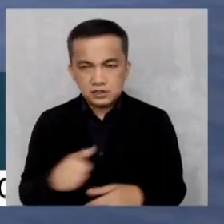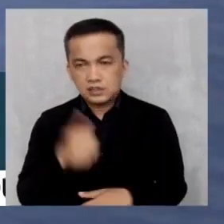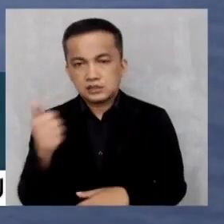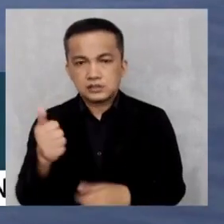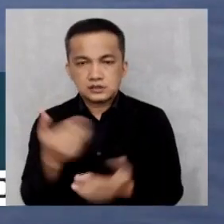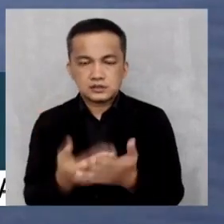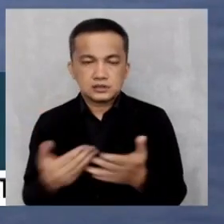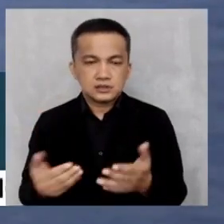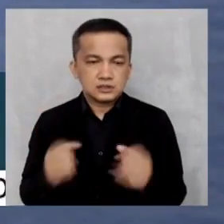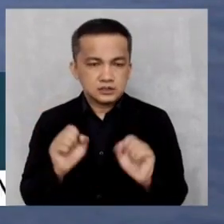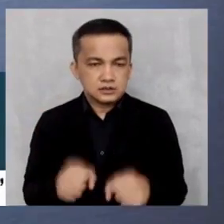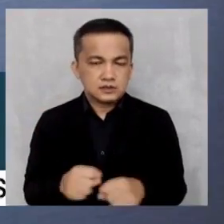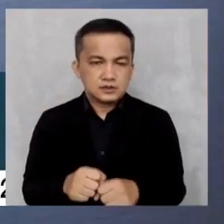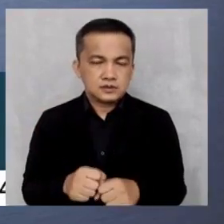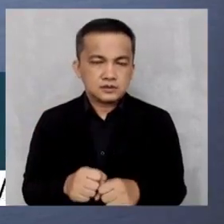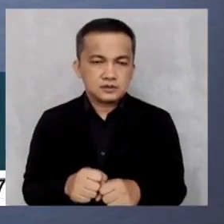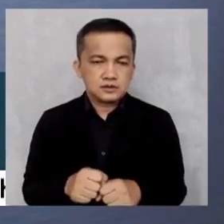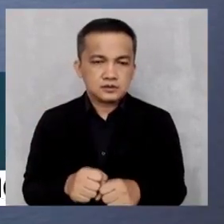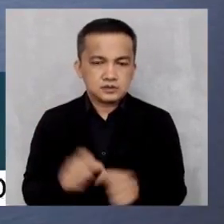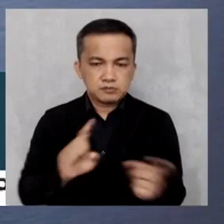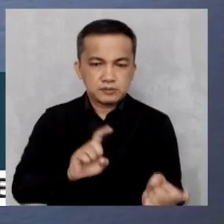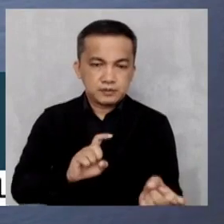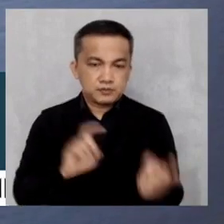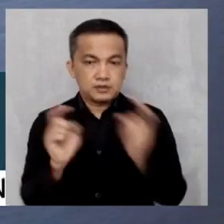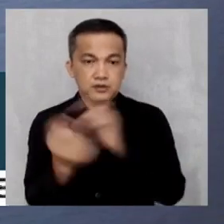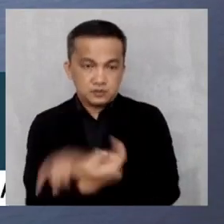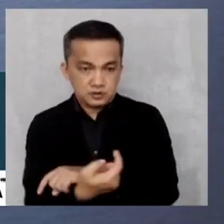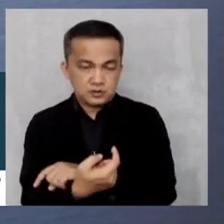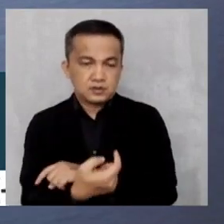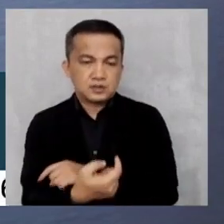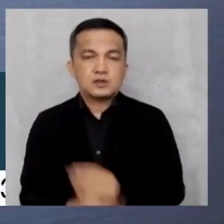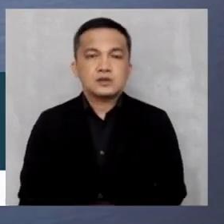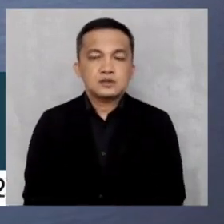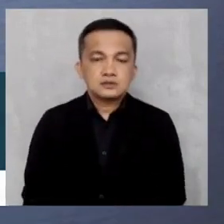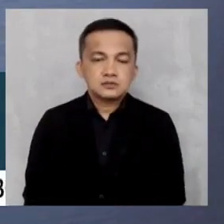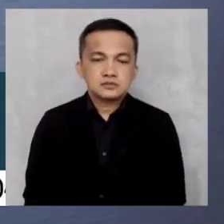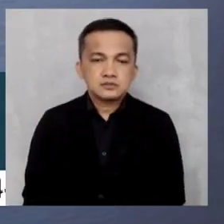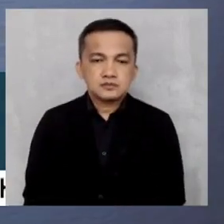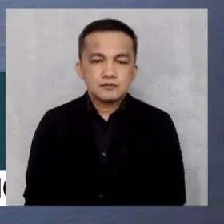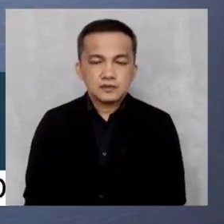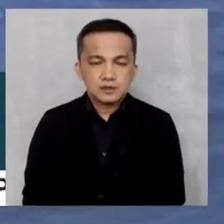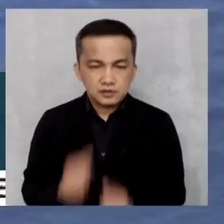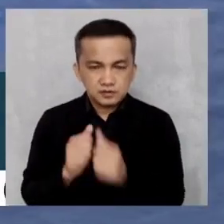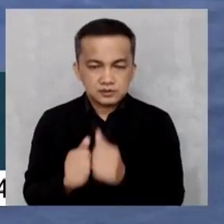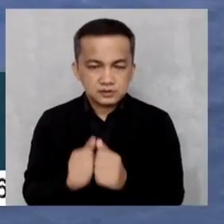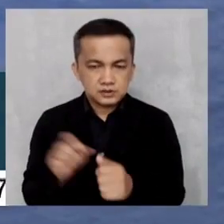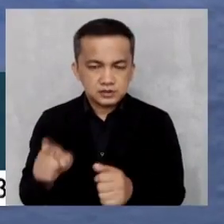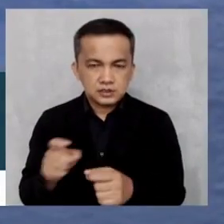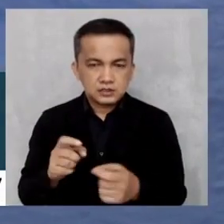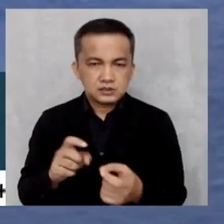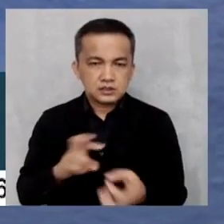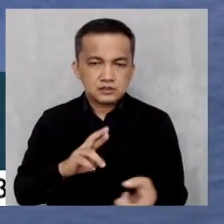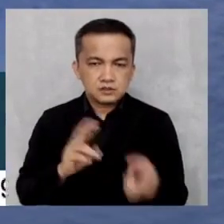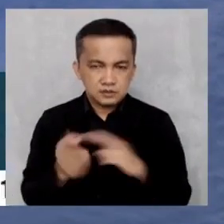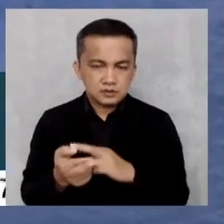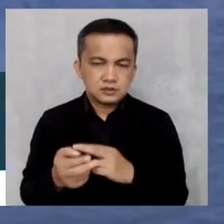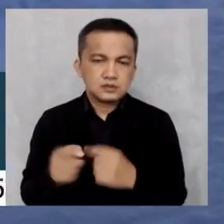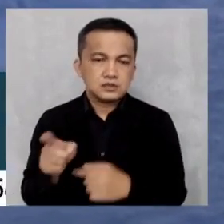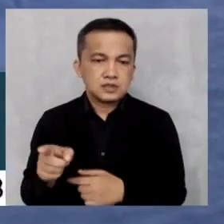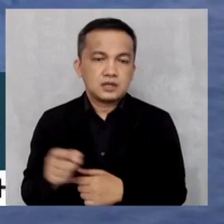it can be spinned to mean that it is a reversal of the